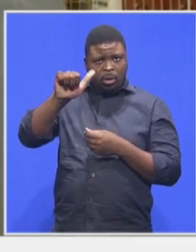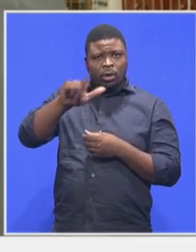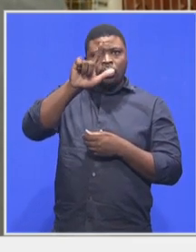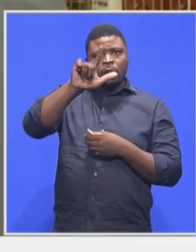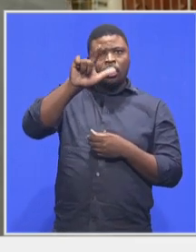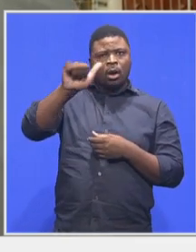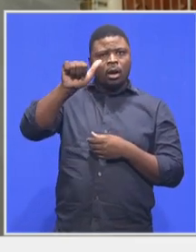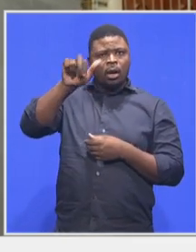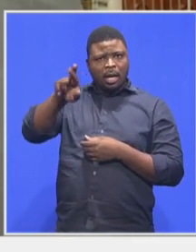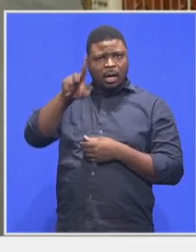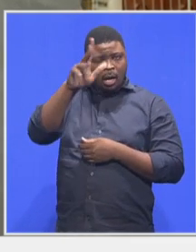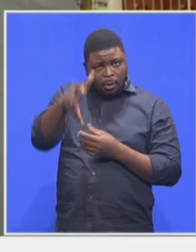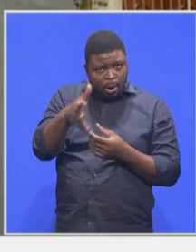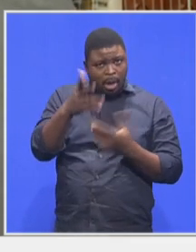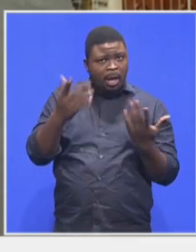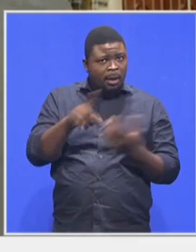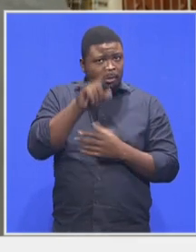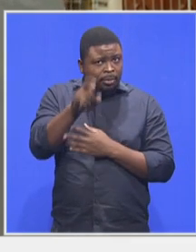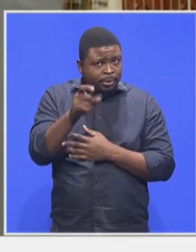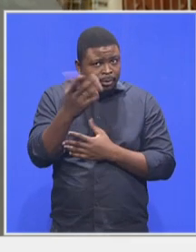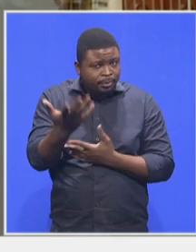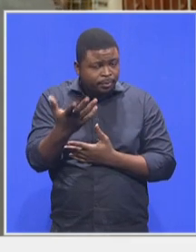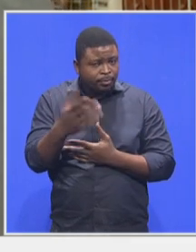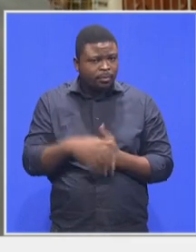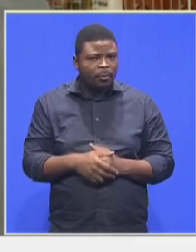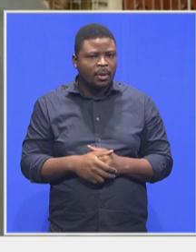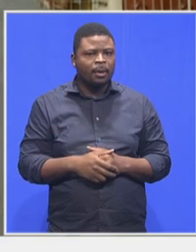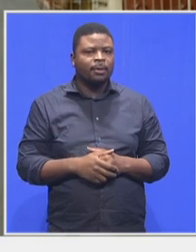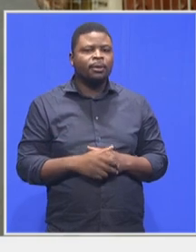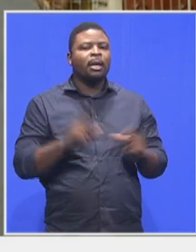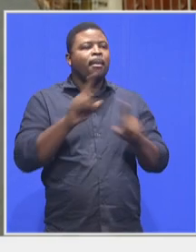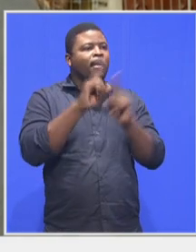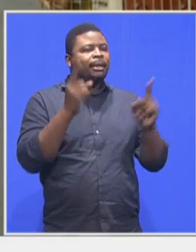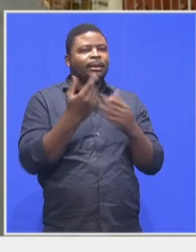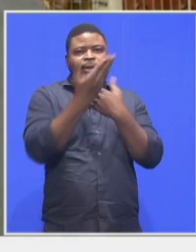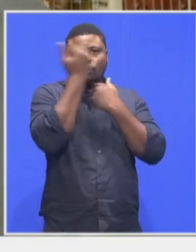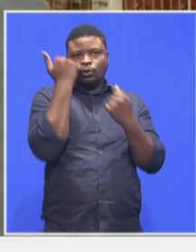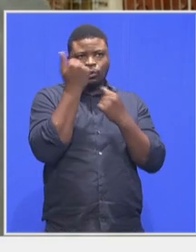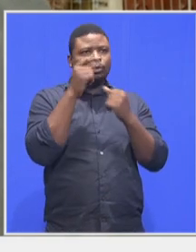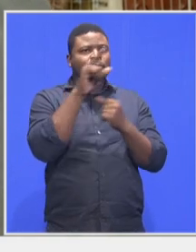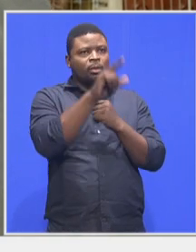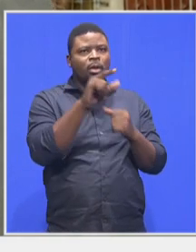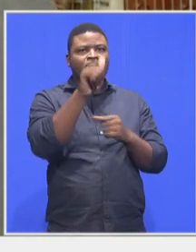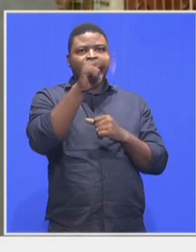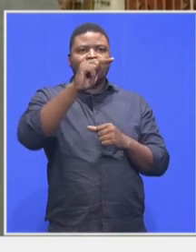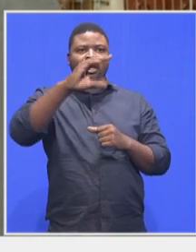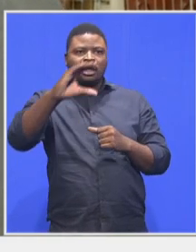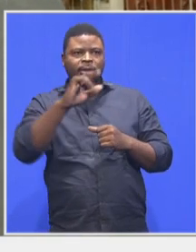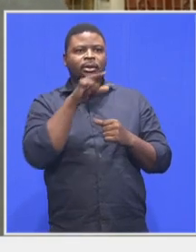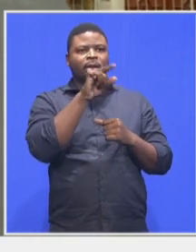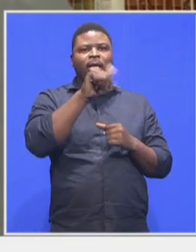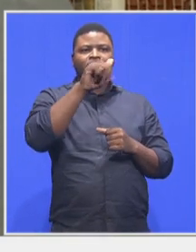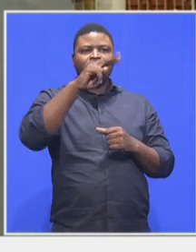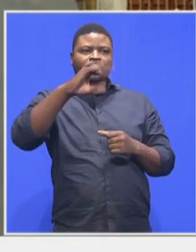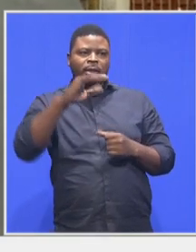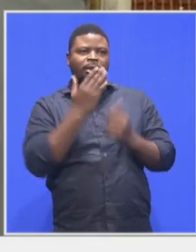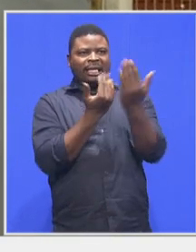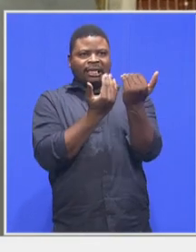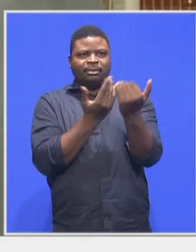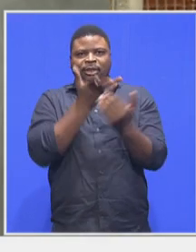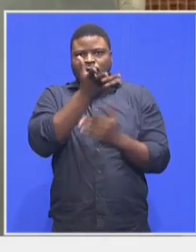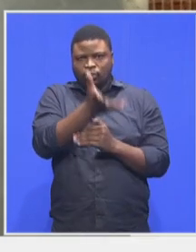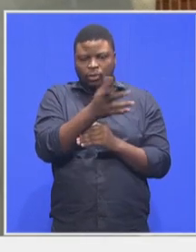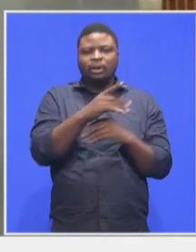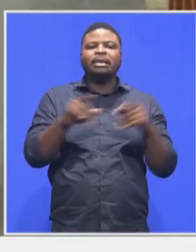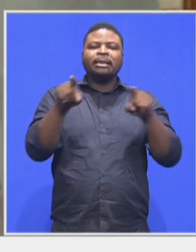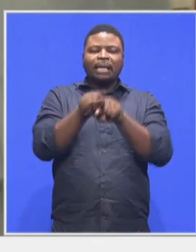I don't have an insight, but this is the expectation of the African National Congress. This is the expectation of caucus. This is the